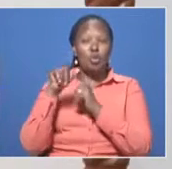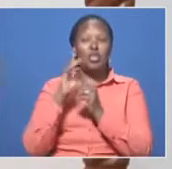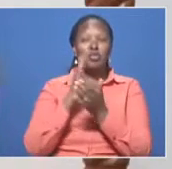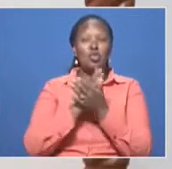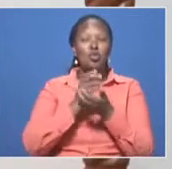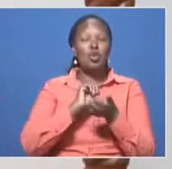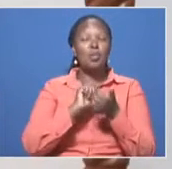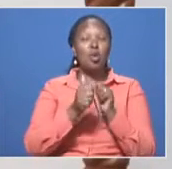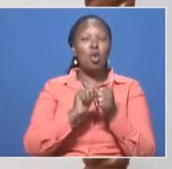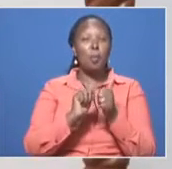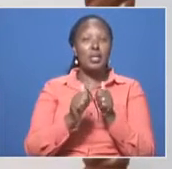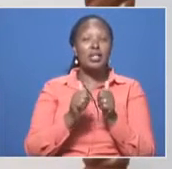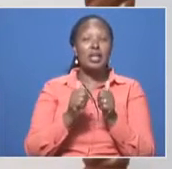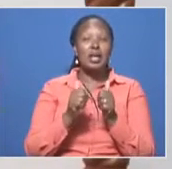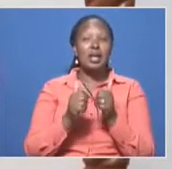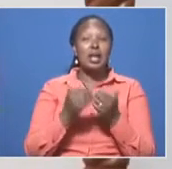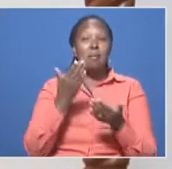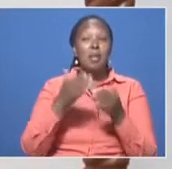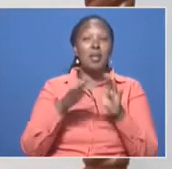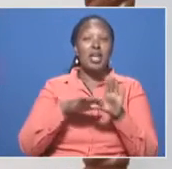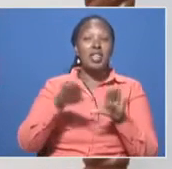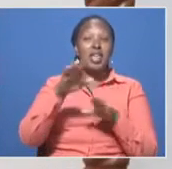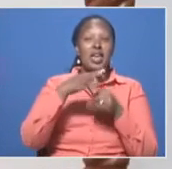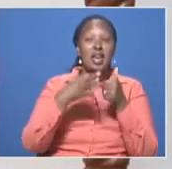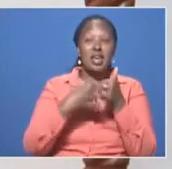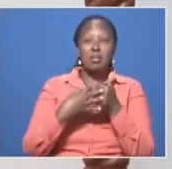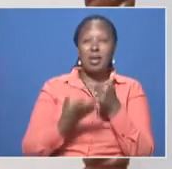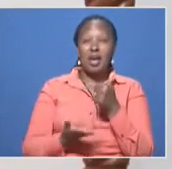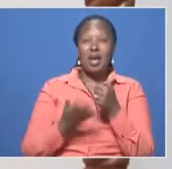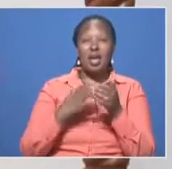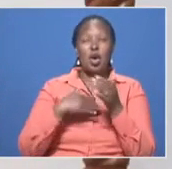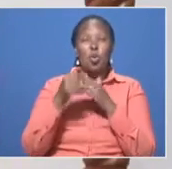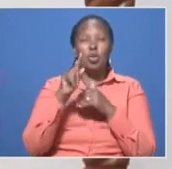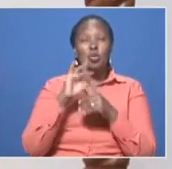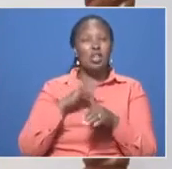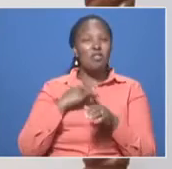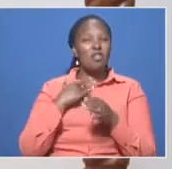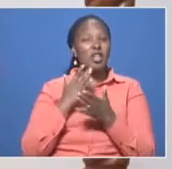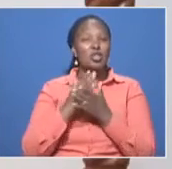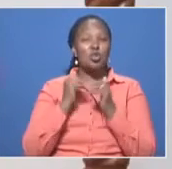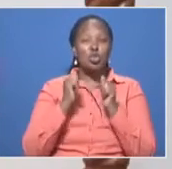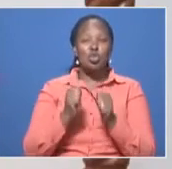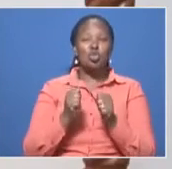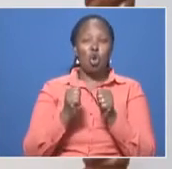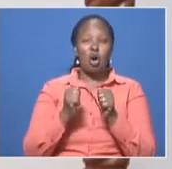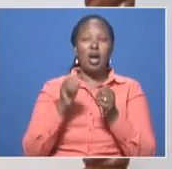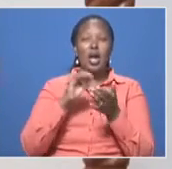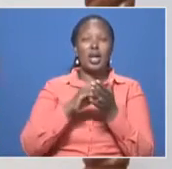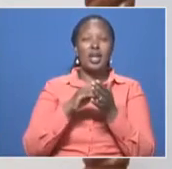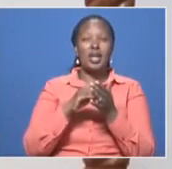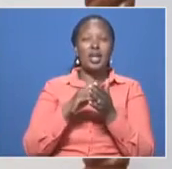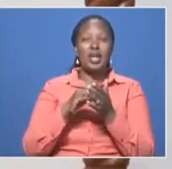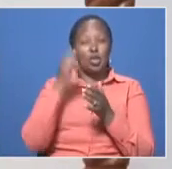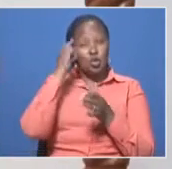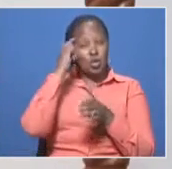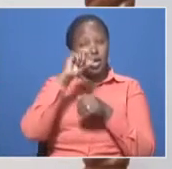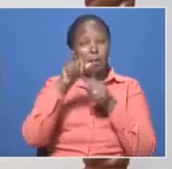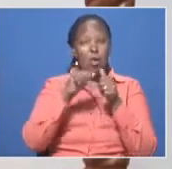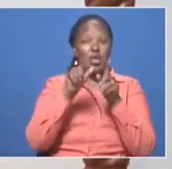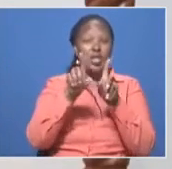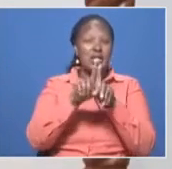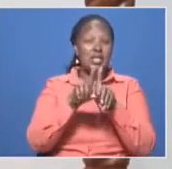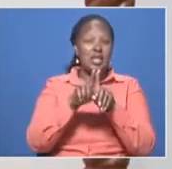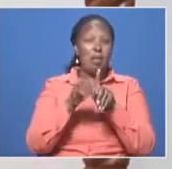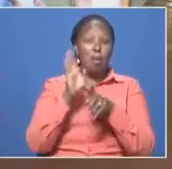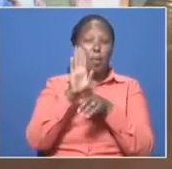running, possibly in Kibra. Do you feel strong enough again to even consider a